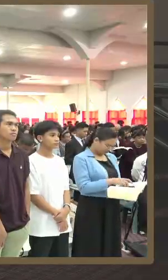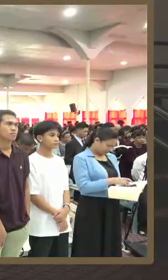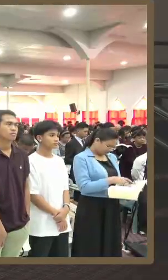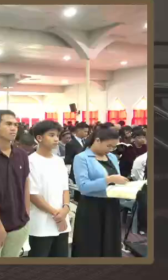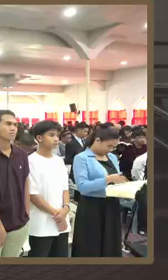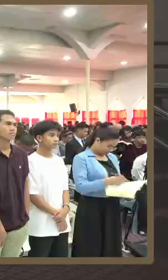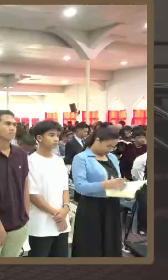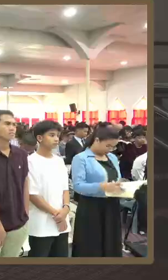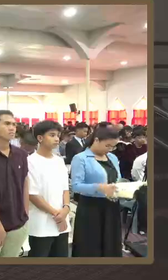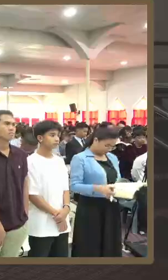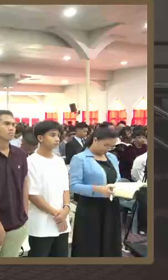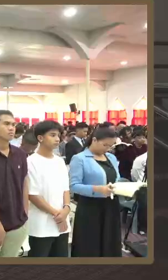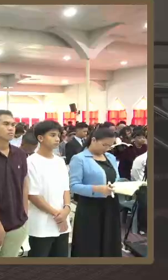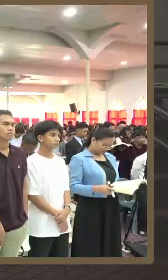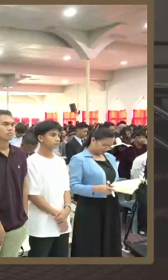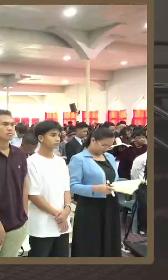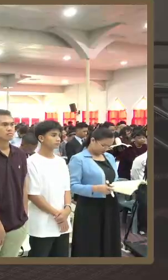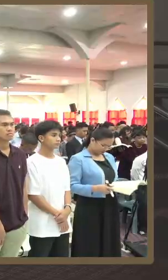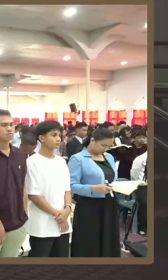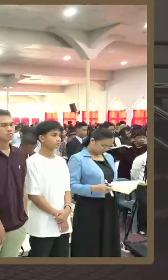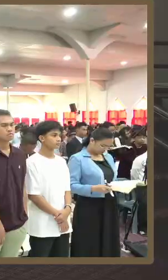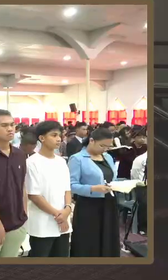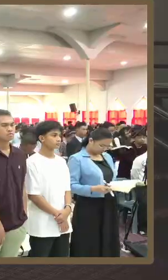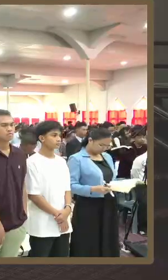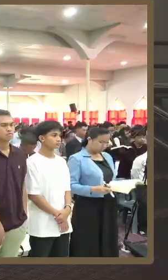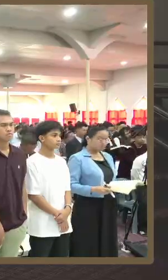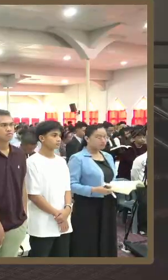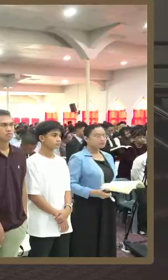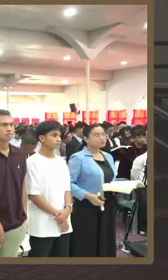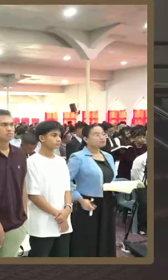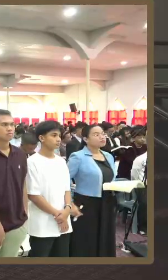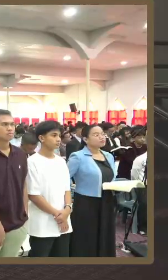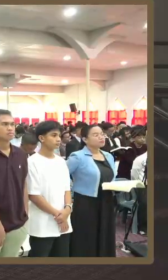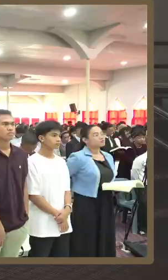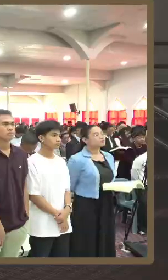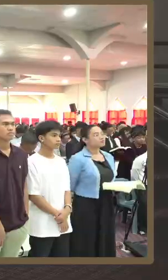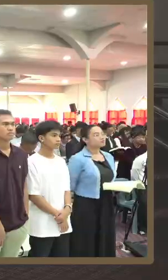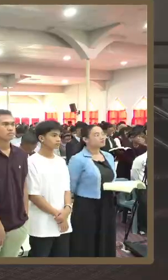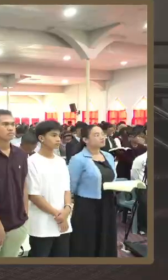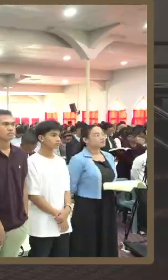you are with me. Or let's start from verse number